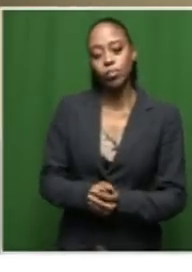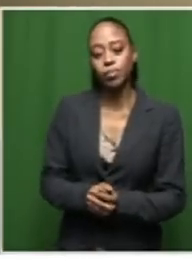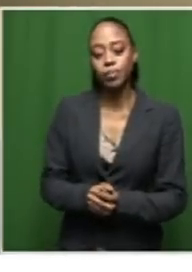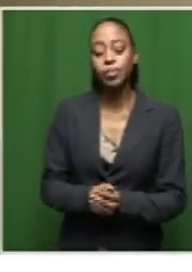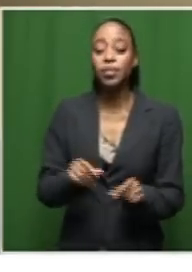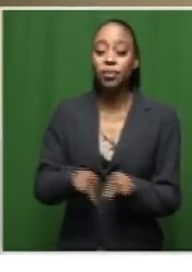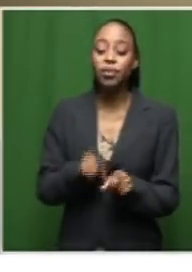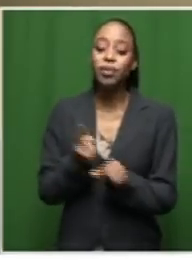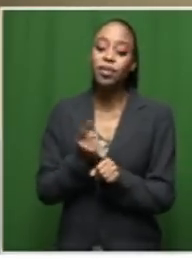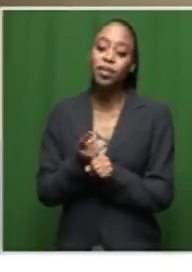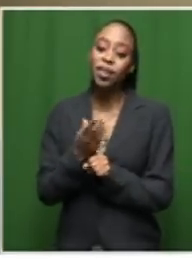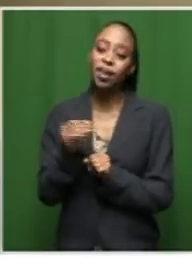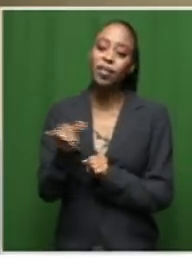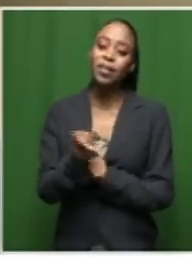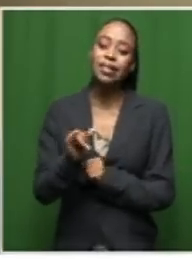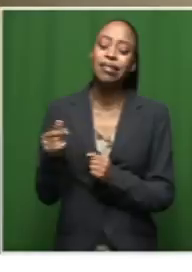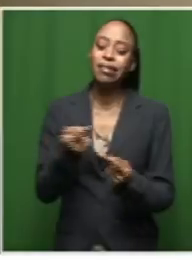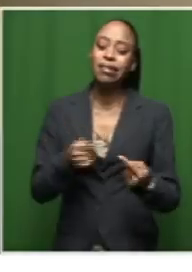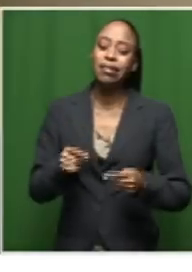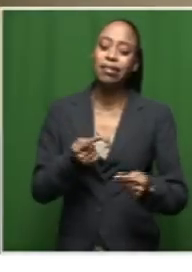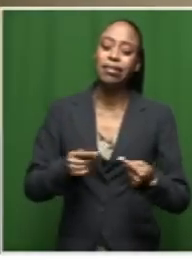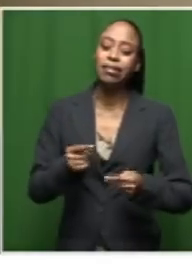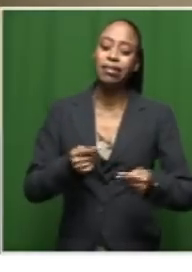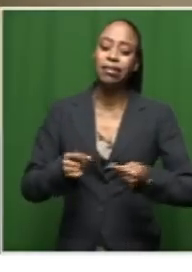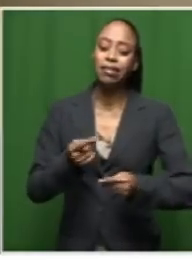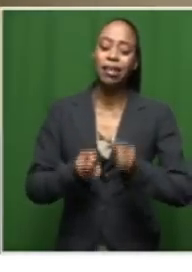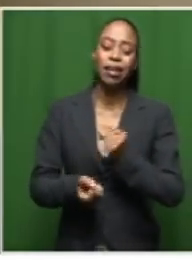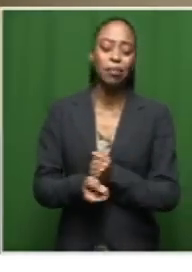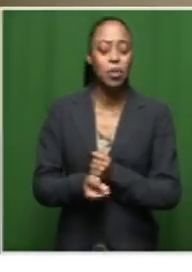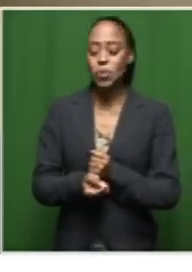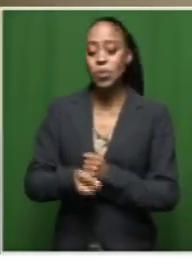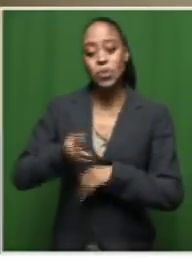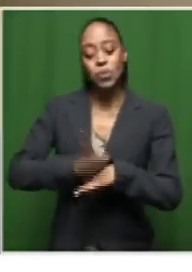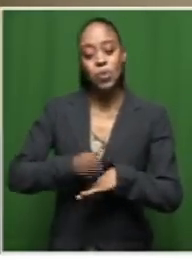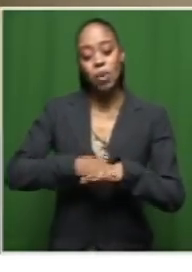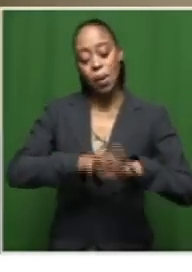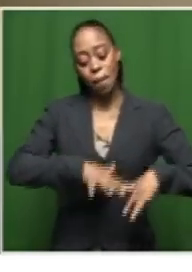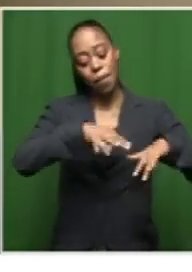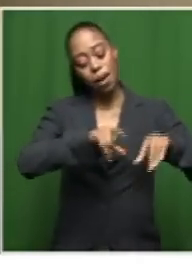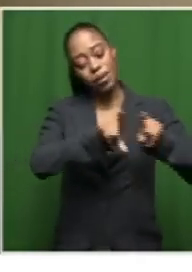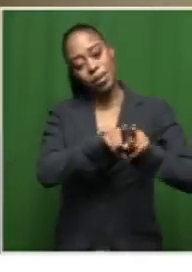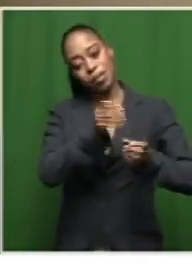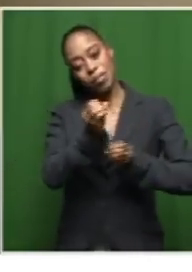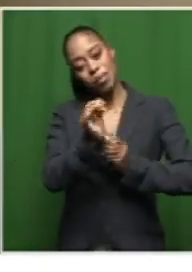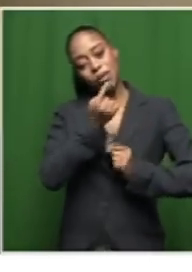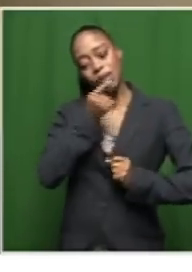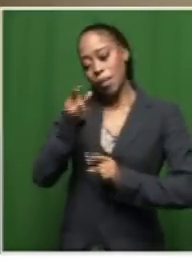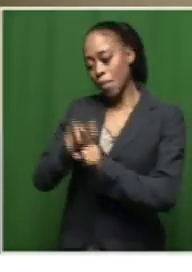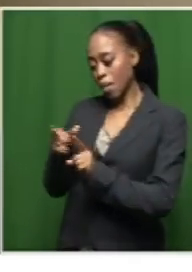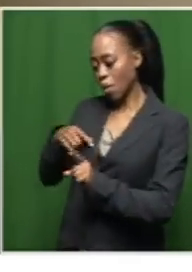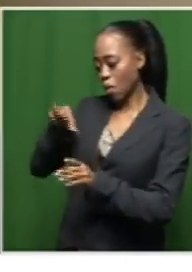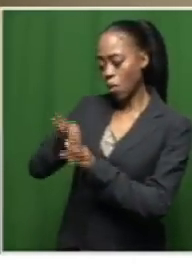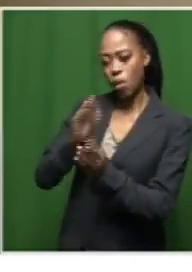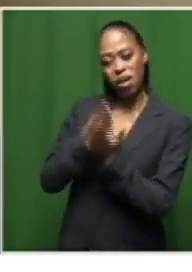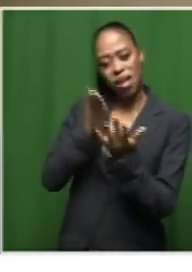mean, there's also been this debate which has raised even in Parliament about whether contributors should be allowed